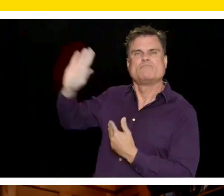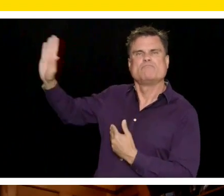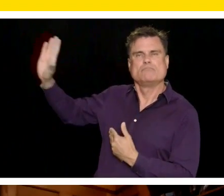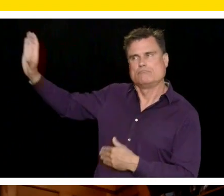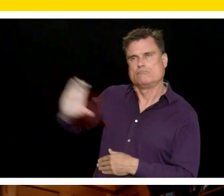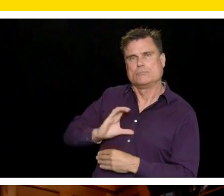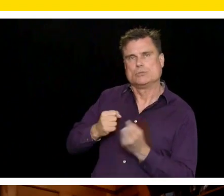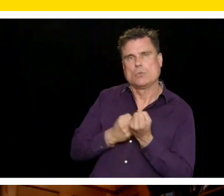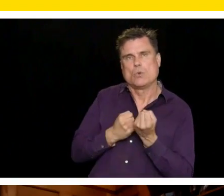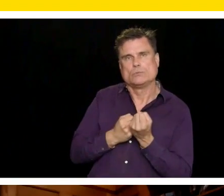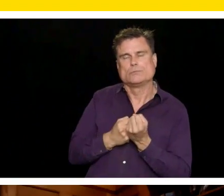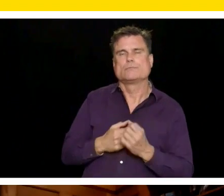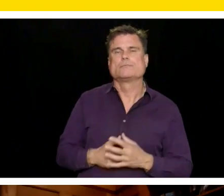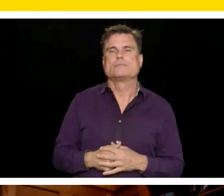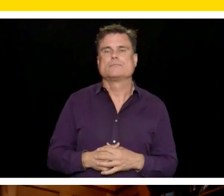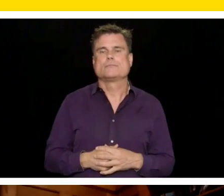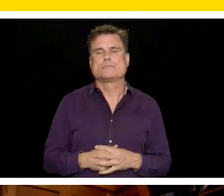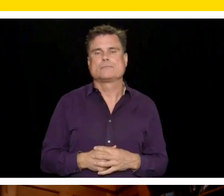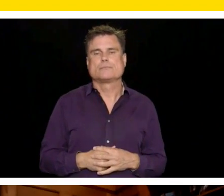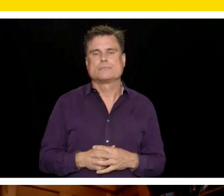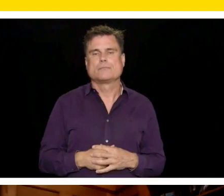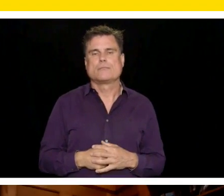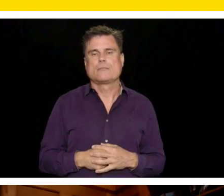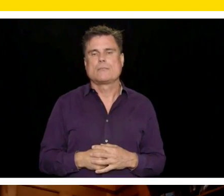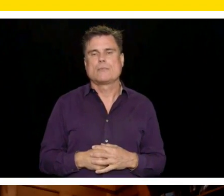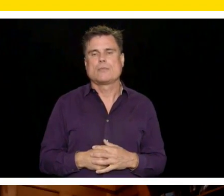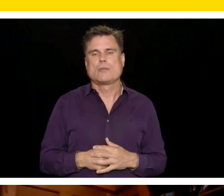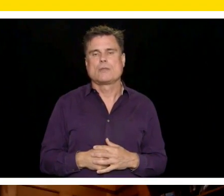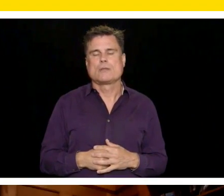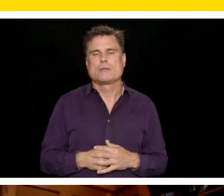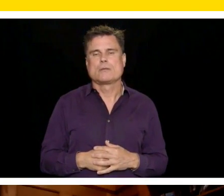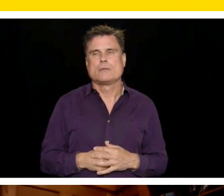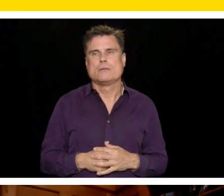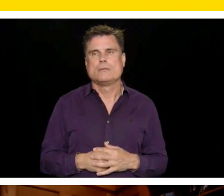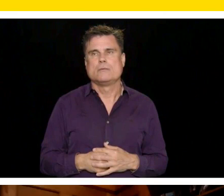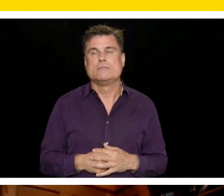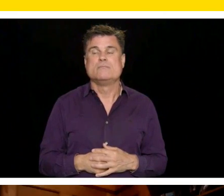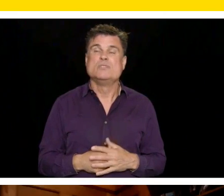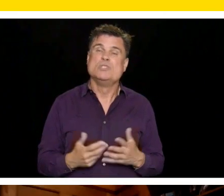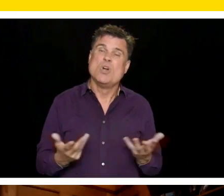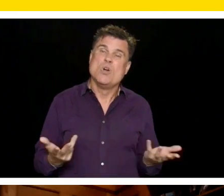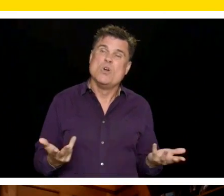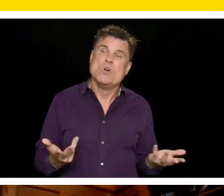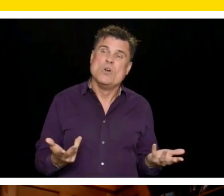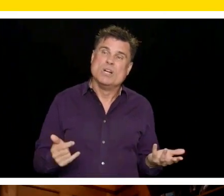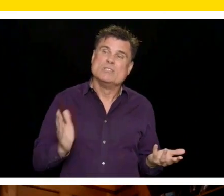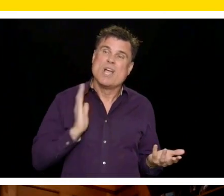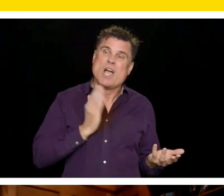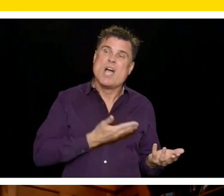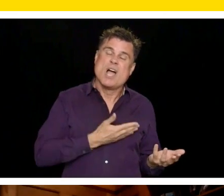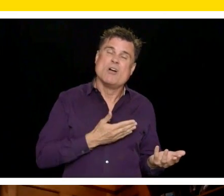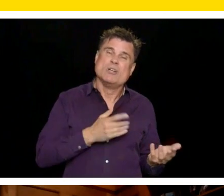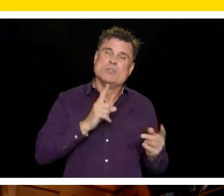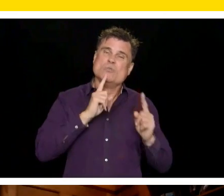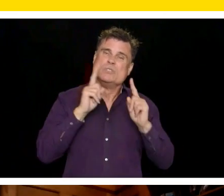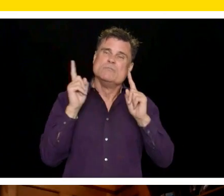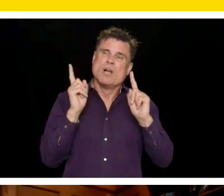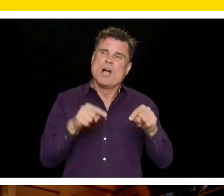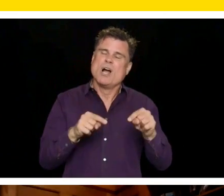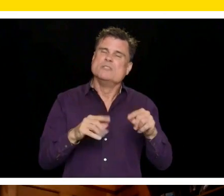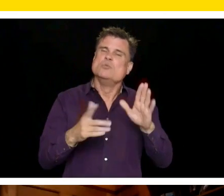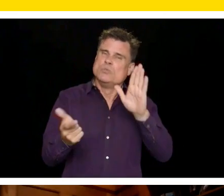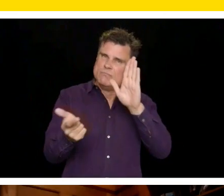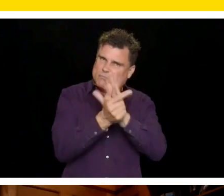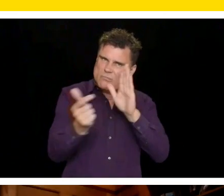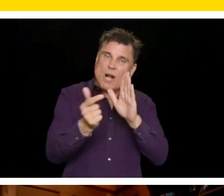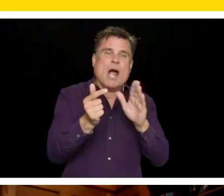knew that we'd do, was create a ban so that we would create an incentive for landlords to apply to that federal program, because that was